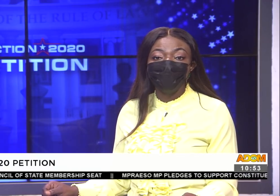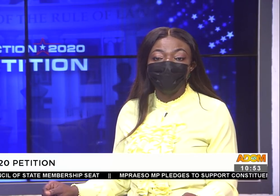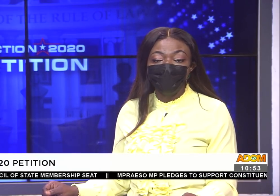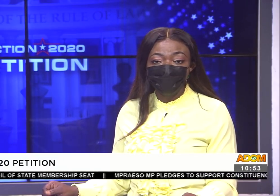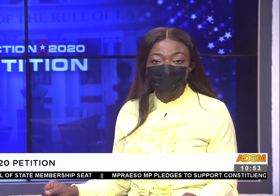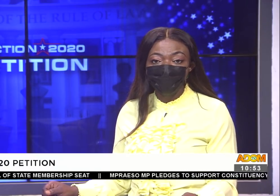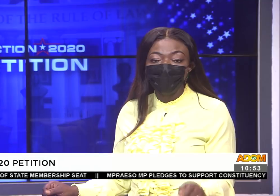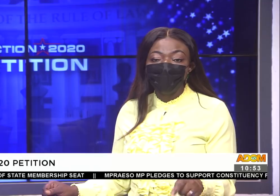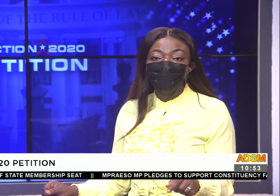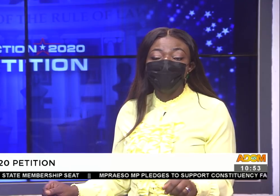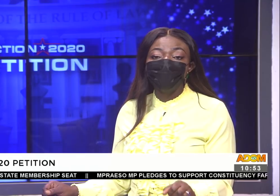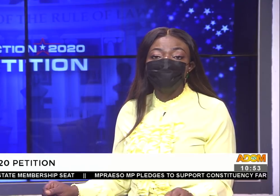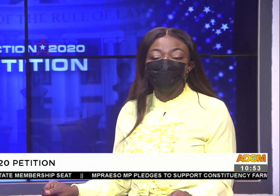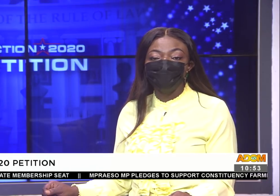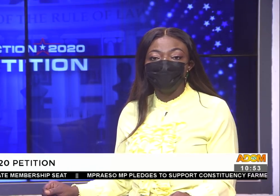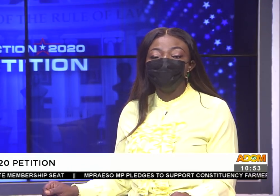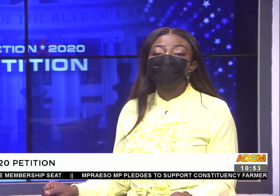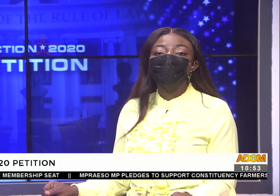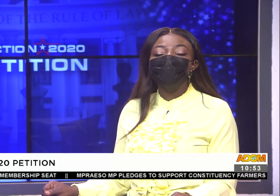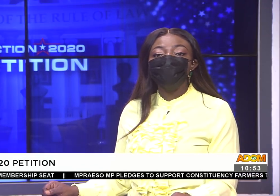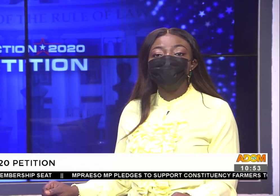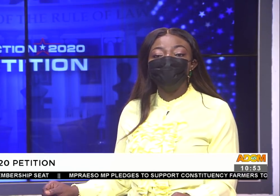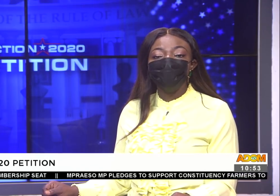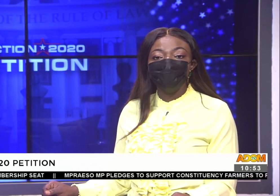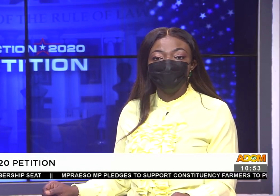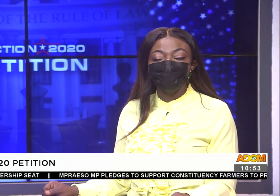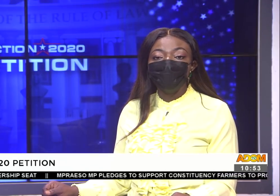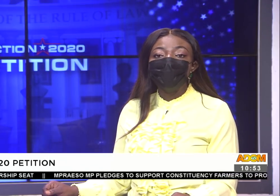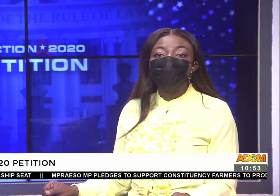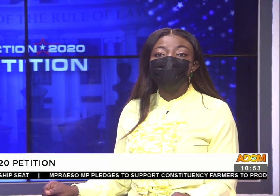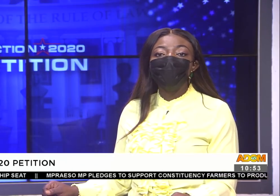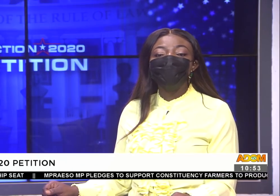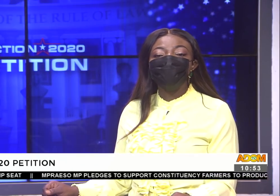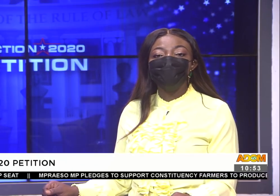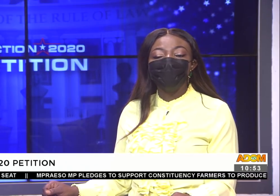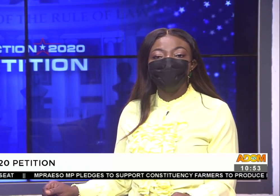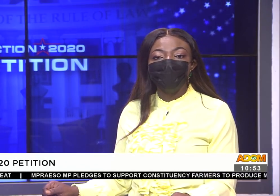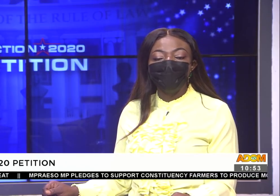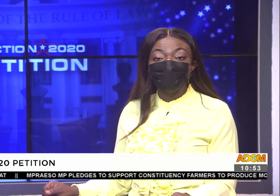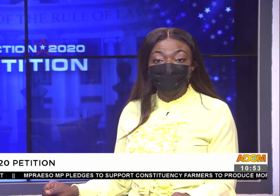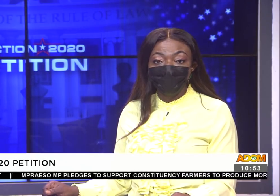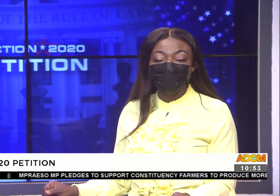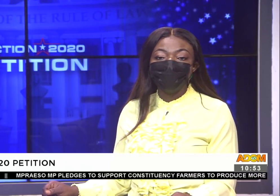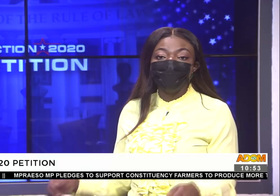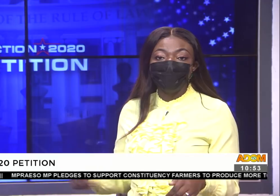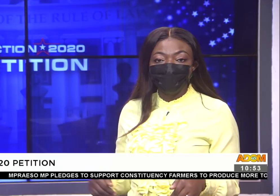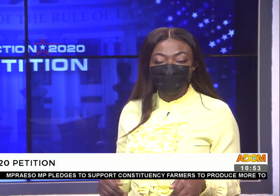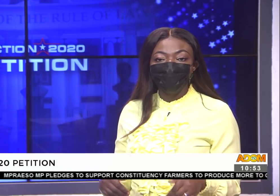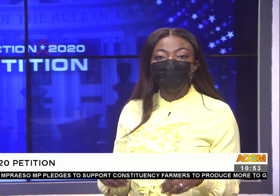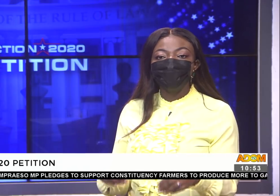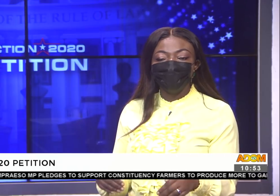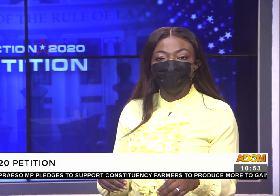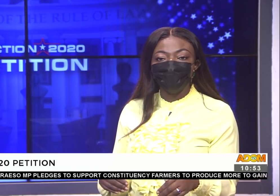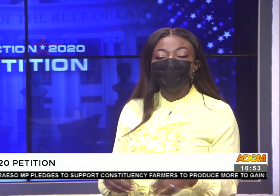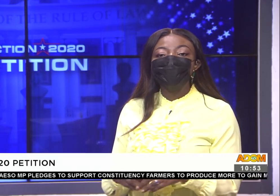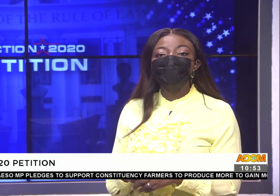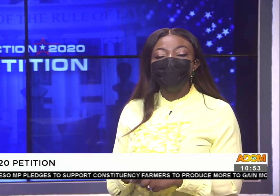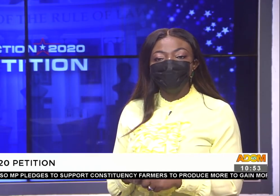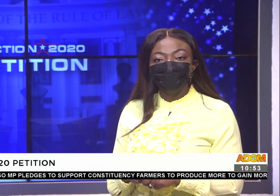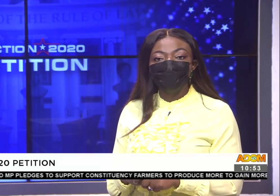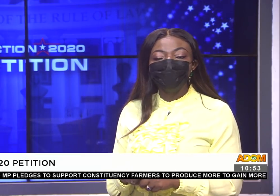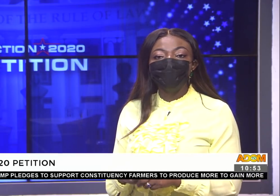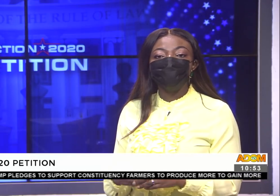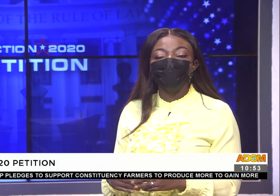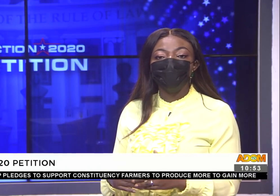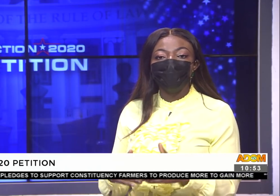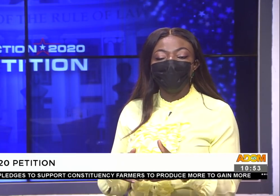o edikan ye da se se dapno so ne atusu mi enu so lawyer chachuchi kata ejina ne naso akiremu